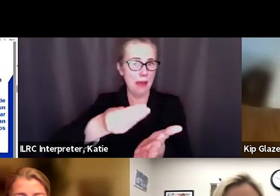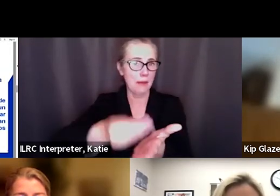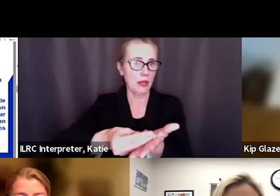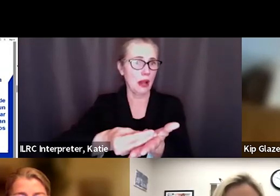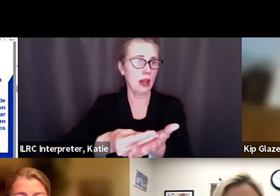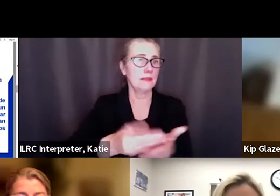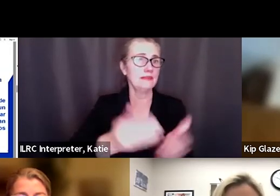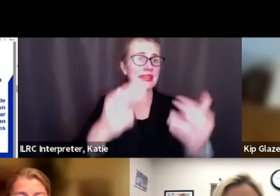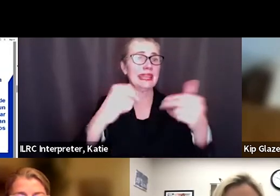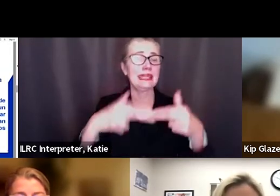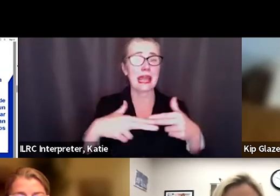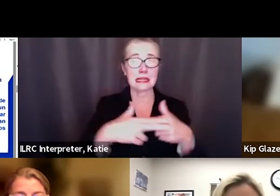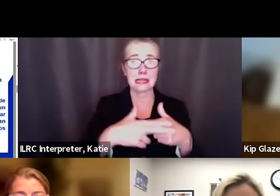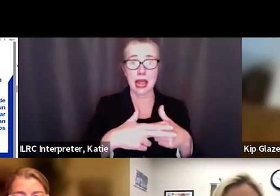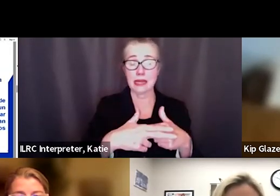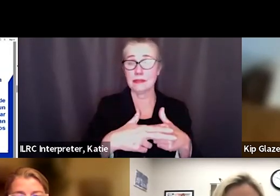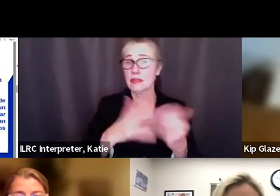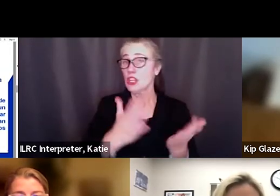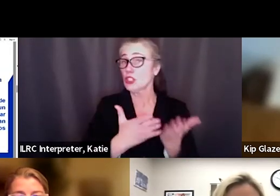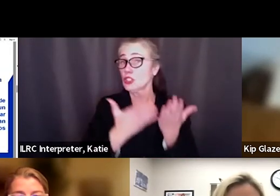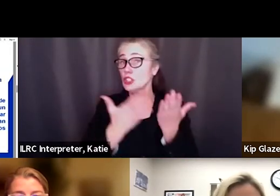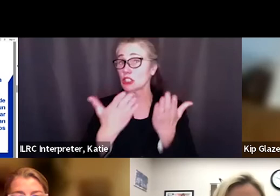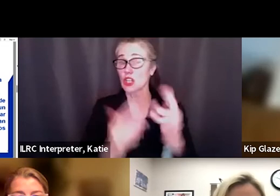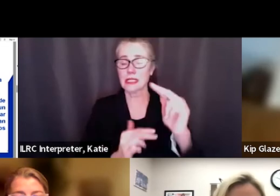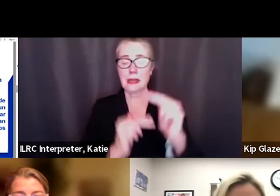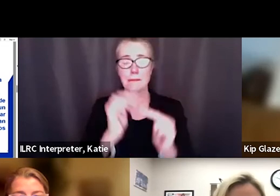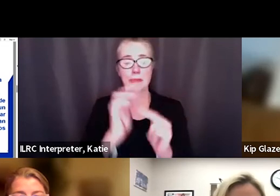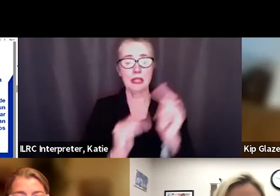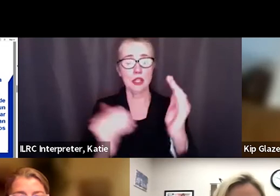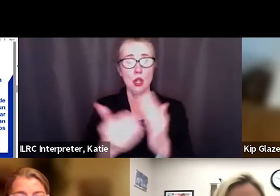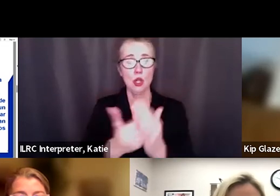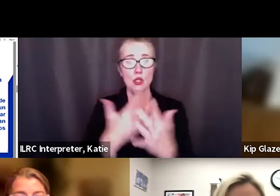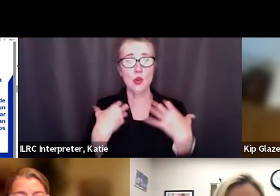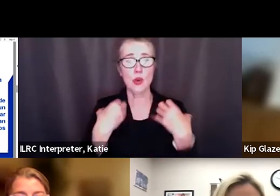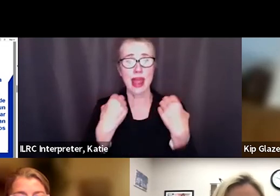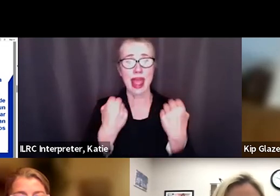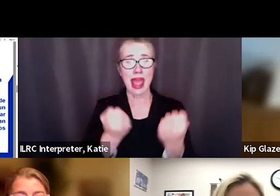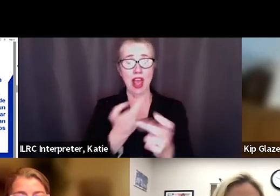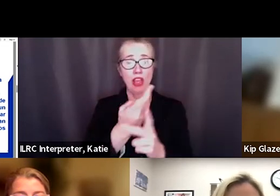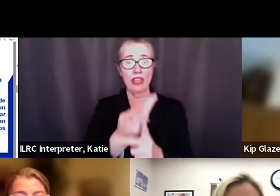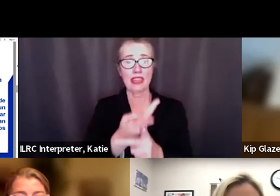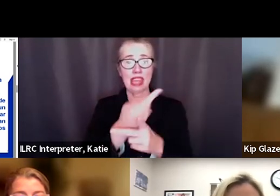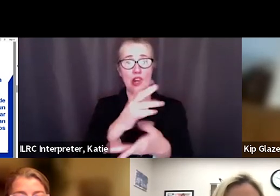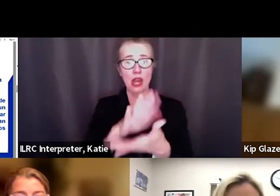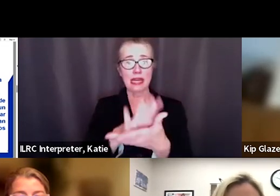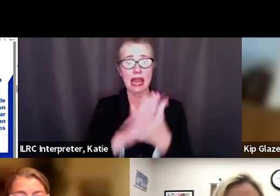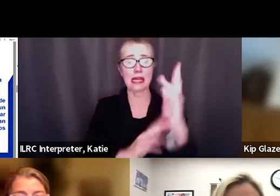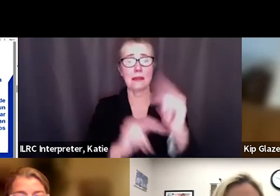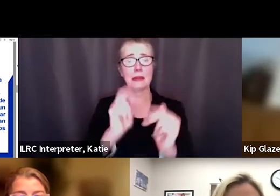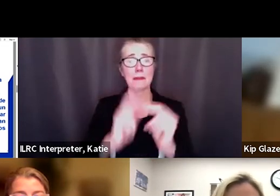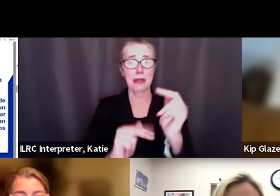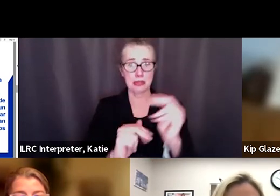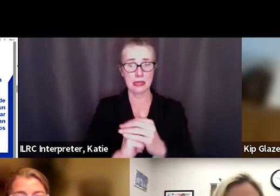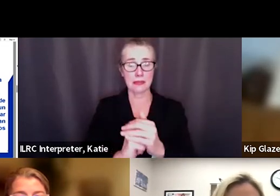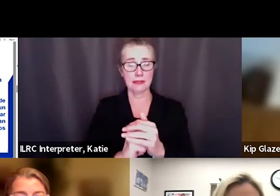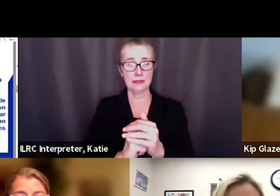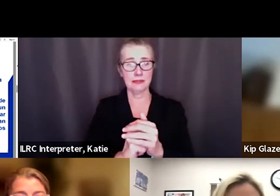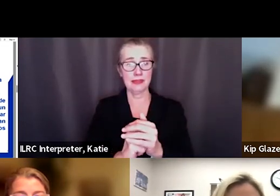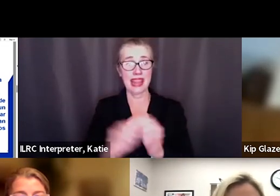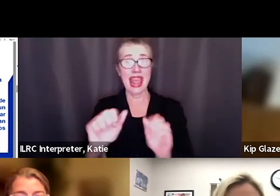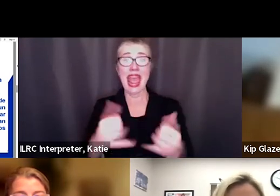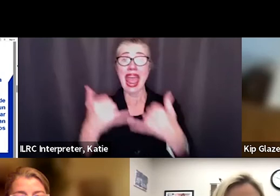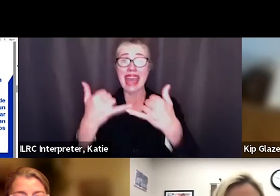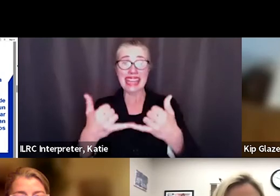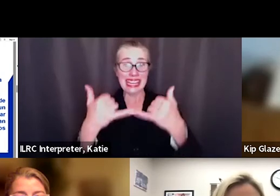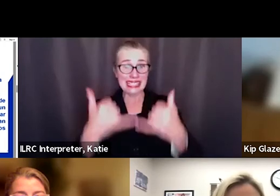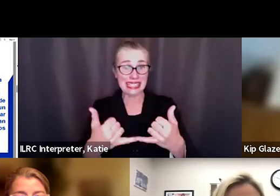we would like to propose that we build a brand new healthcare academy building and upgrade the existing